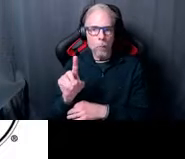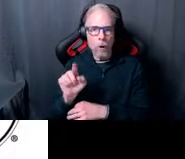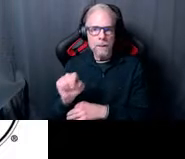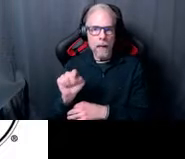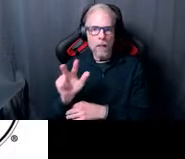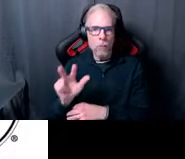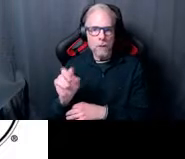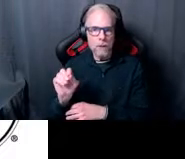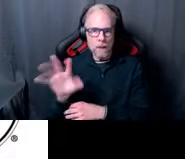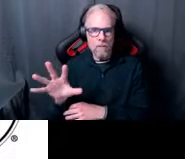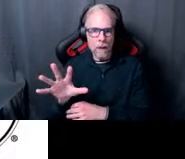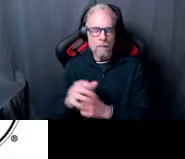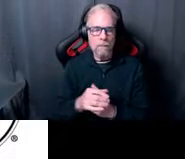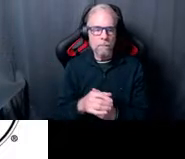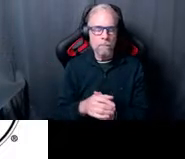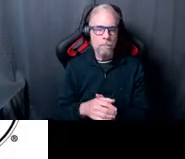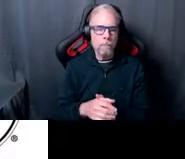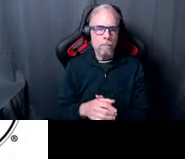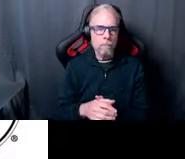801.305.